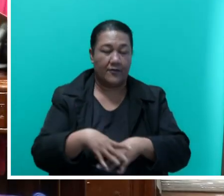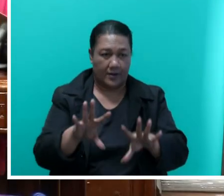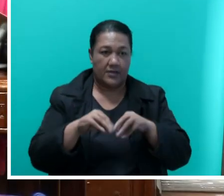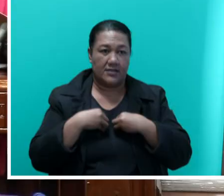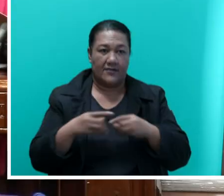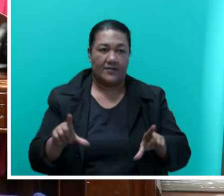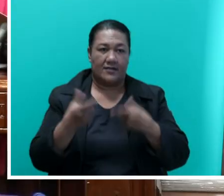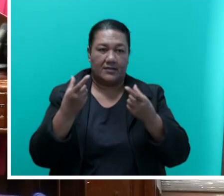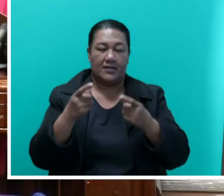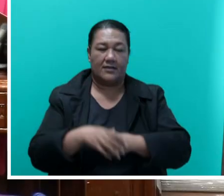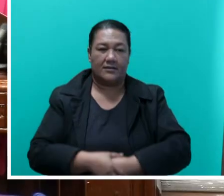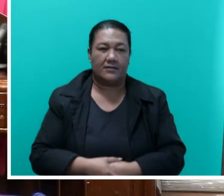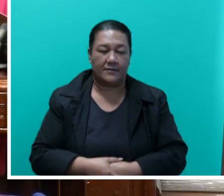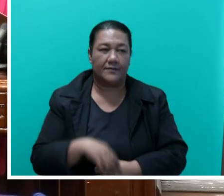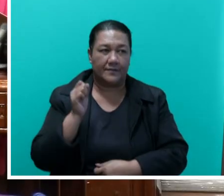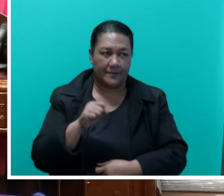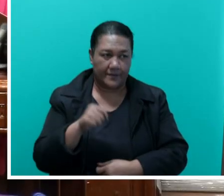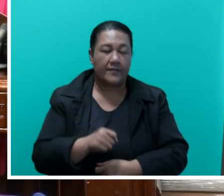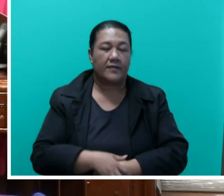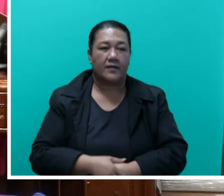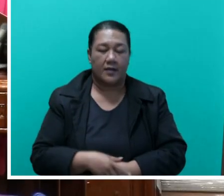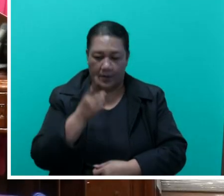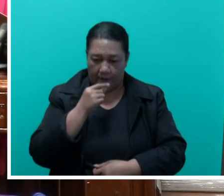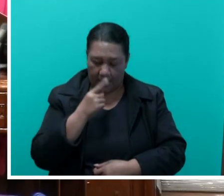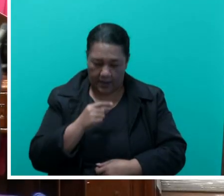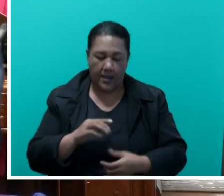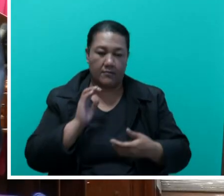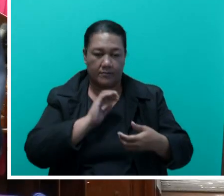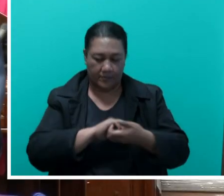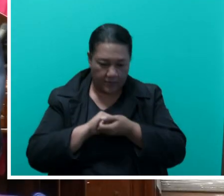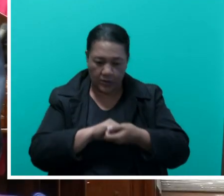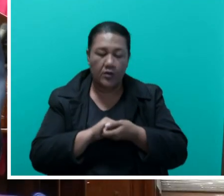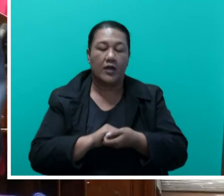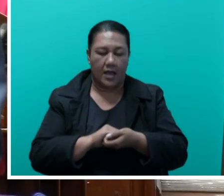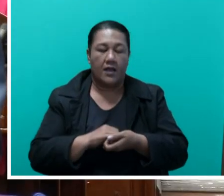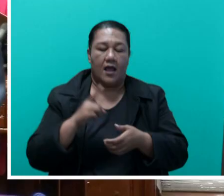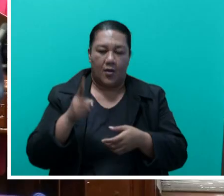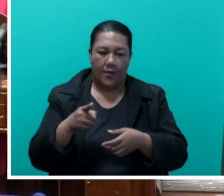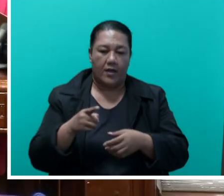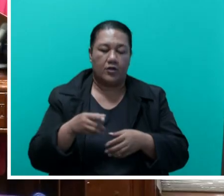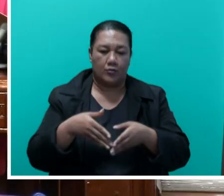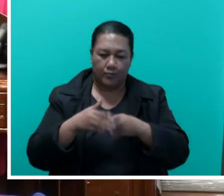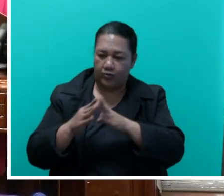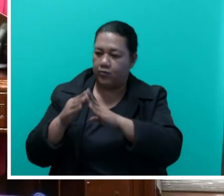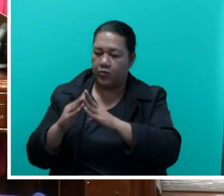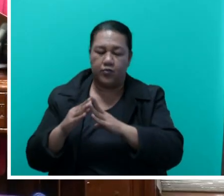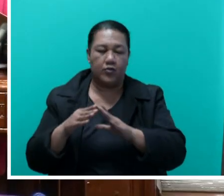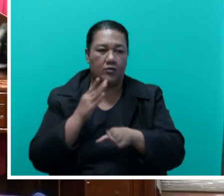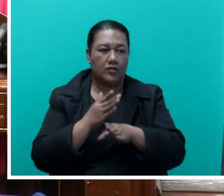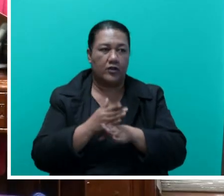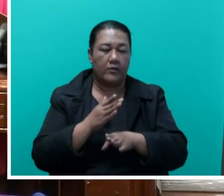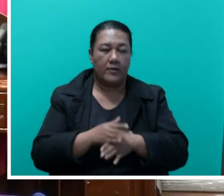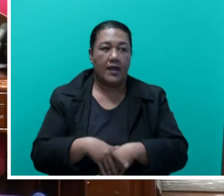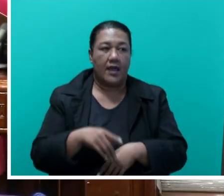challenge, that we together can do that reconstruction job. Perhaps we need to be more effective in